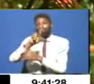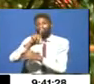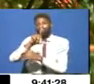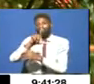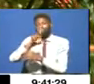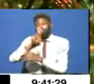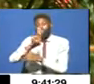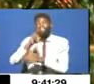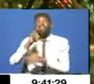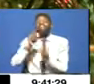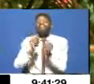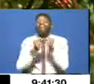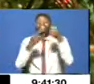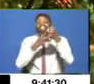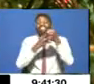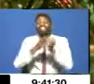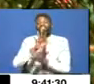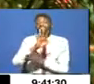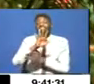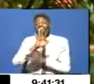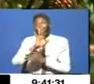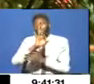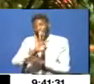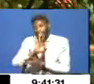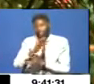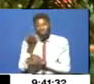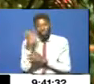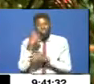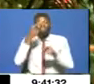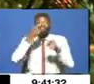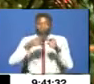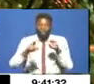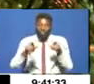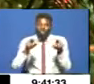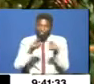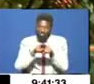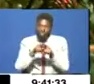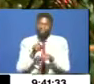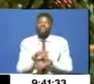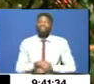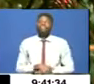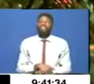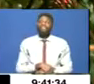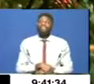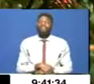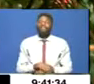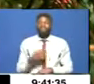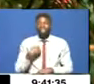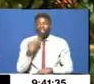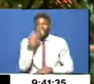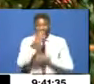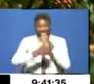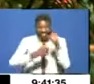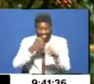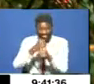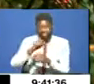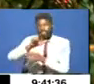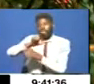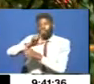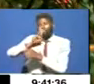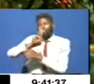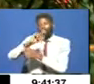1953 for Form 1. We call it Form 1 at that time. And I did 3 years at Lugulu,